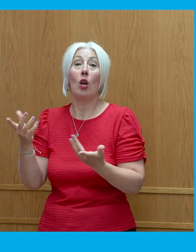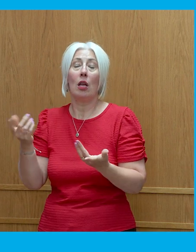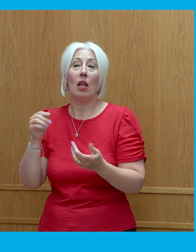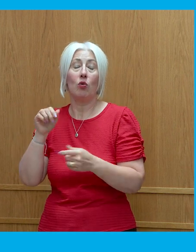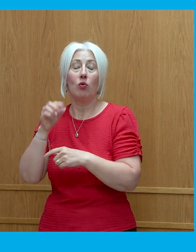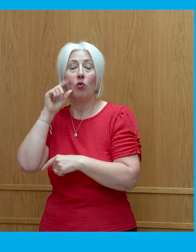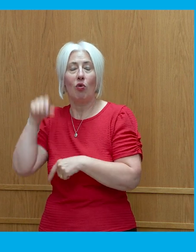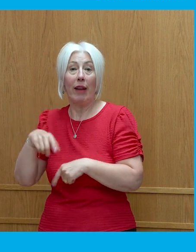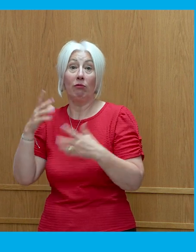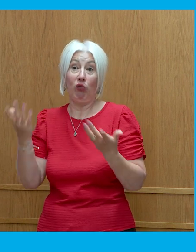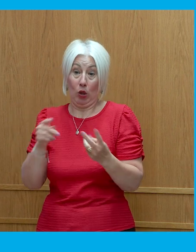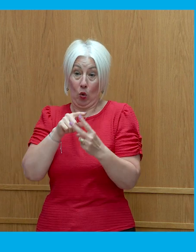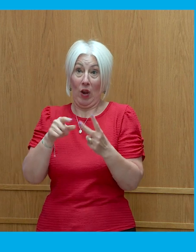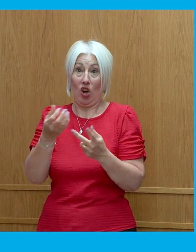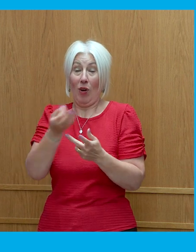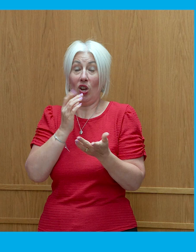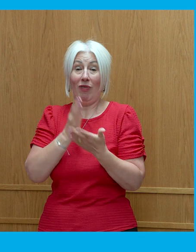Nomia, do you want to go first?